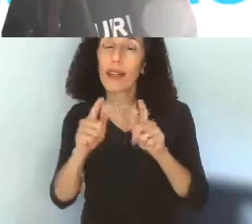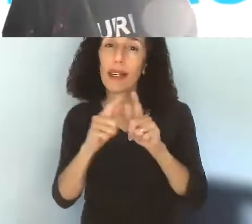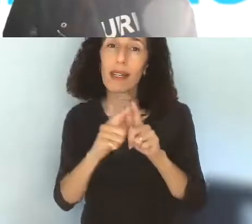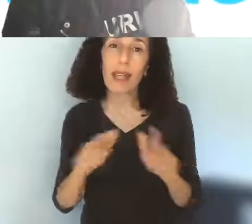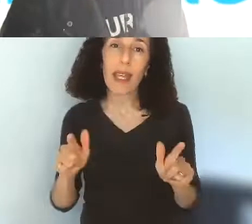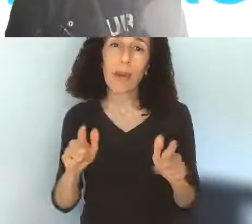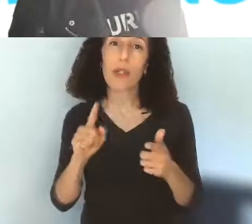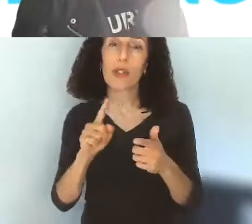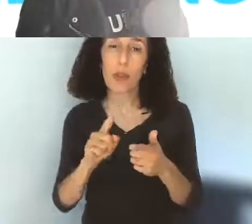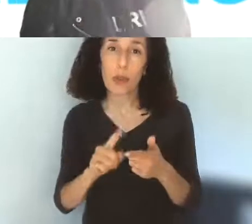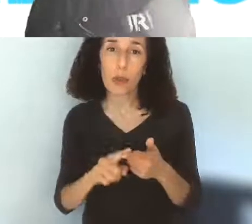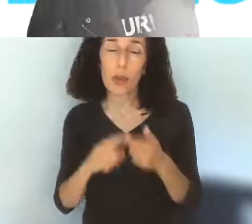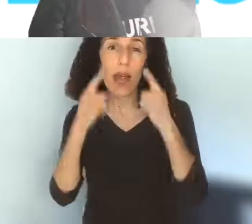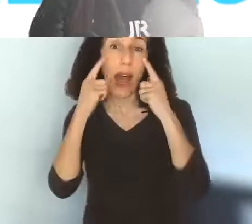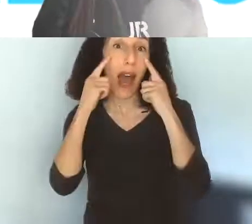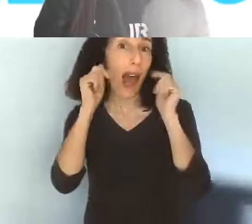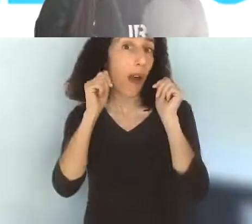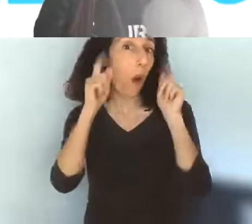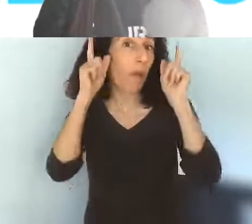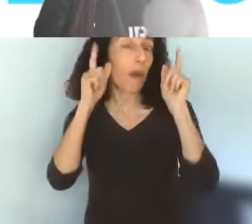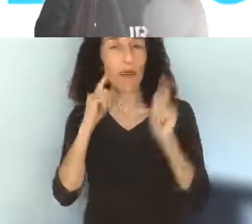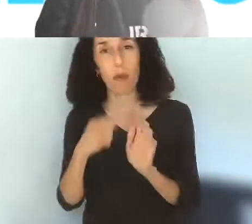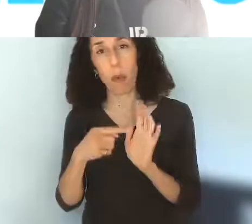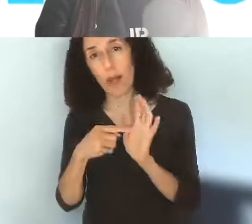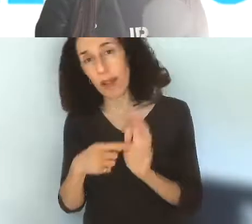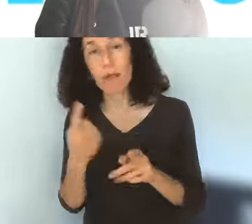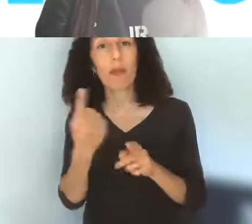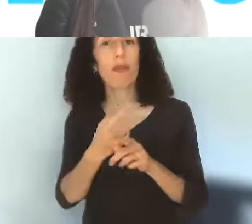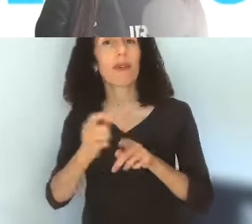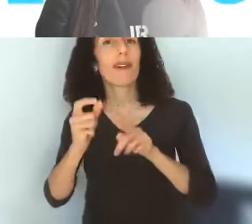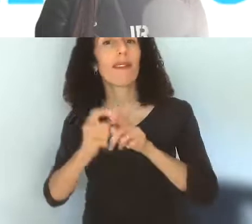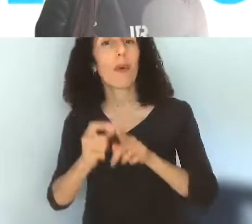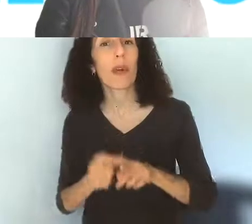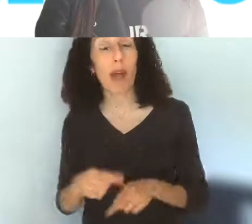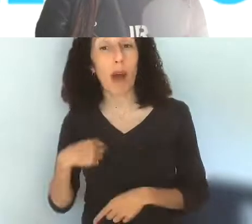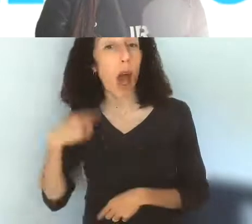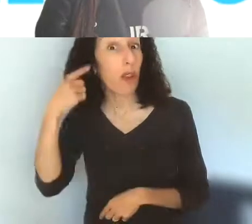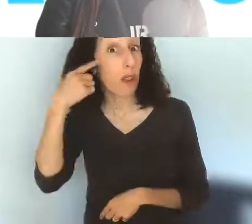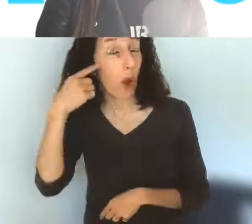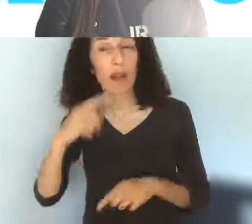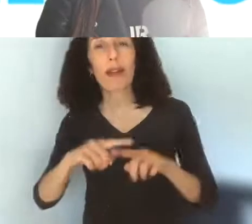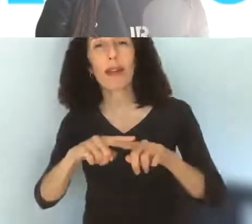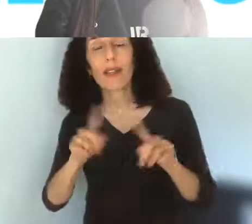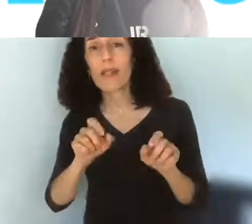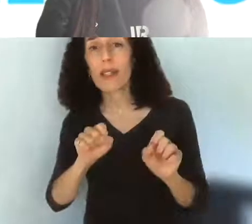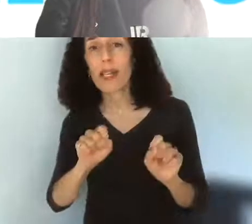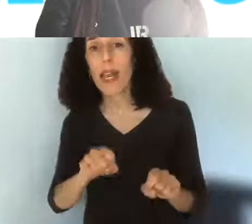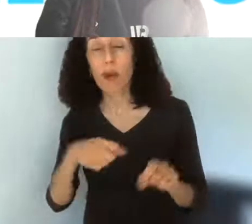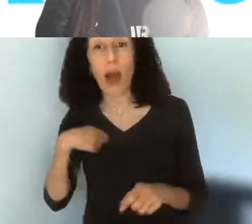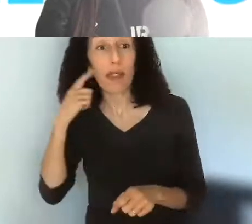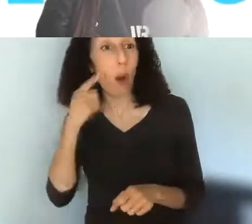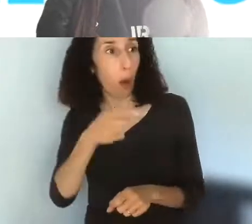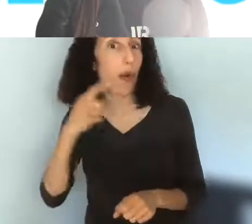real opener. I remember when I first heard people saying differently able, then I thought it was an improvement. And then I had to be checked on